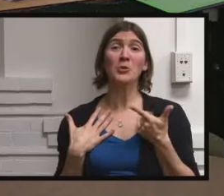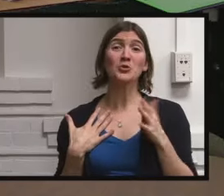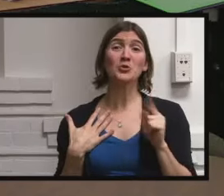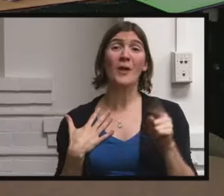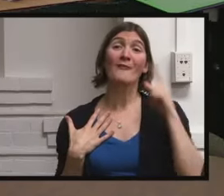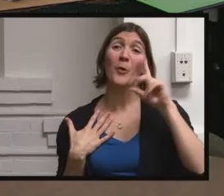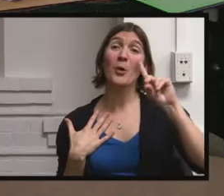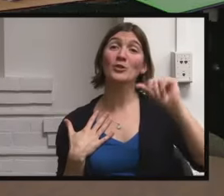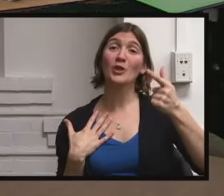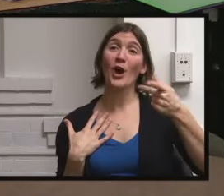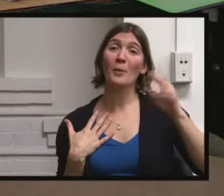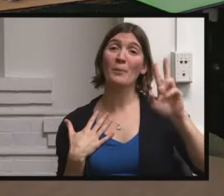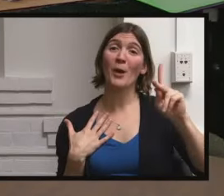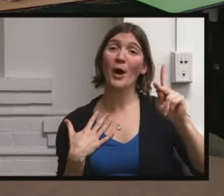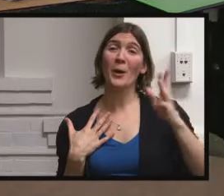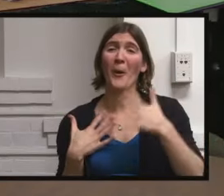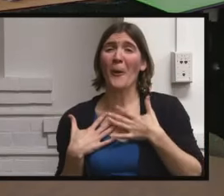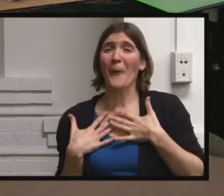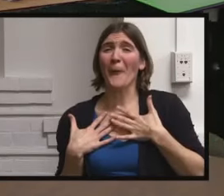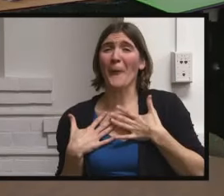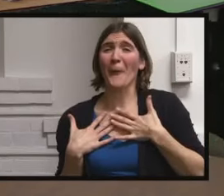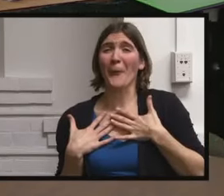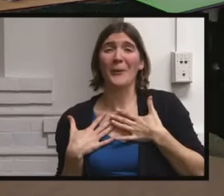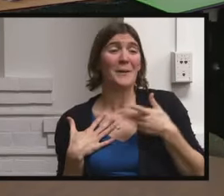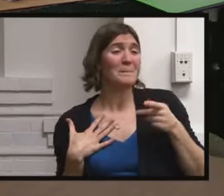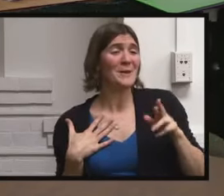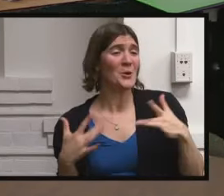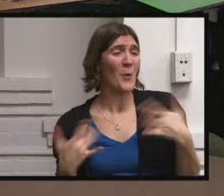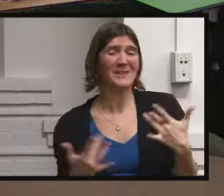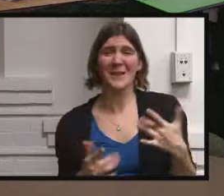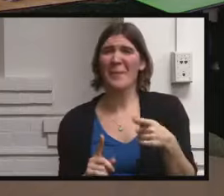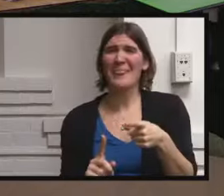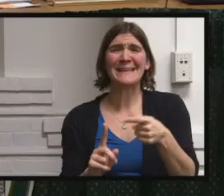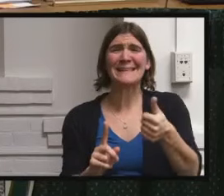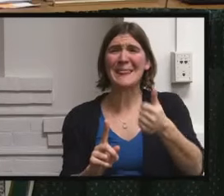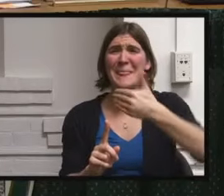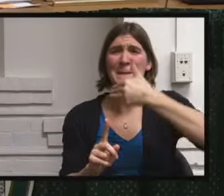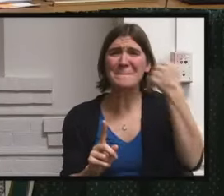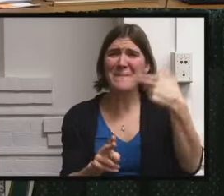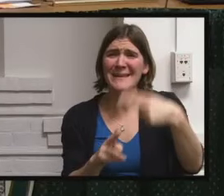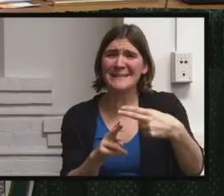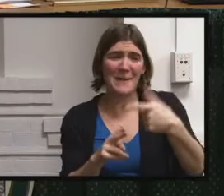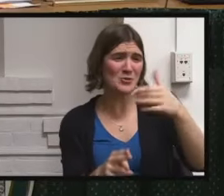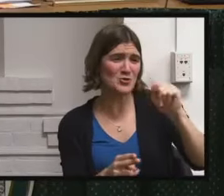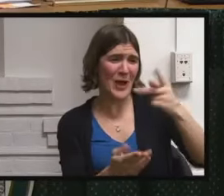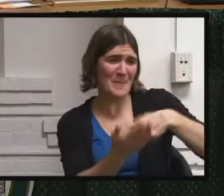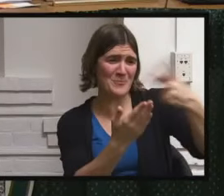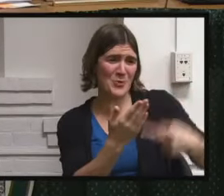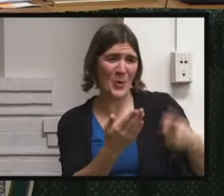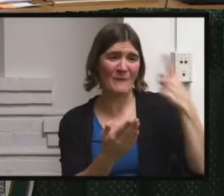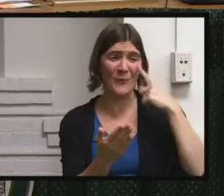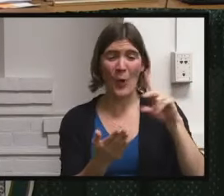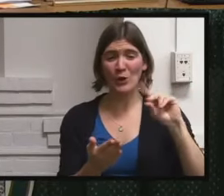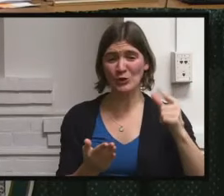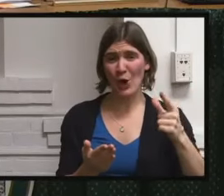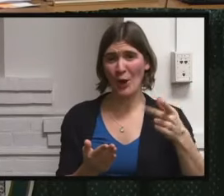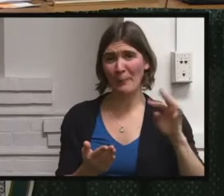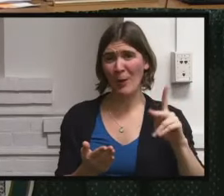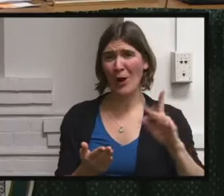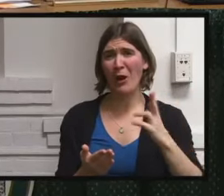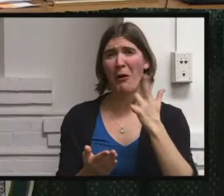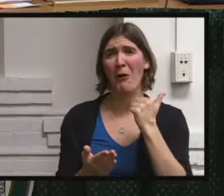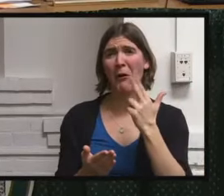park. Peter, maybe you can explain that. It's got to be the best name for a grant program ever. Maybe second to